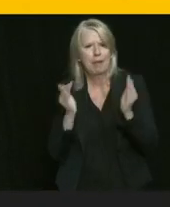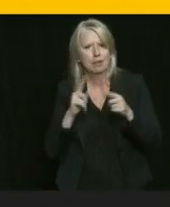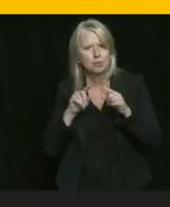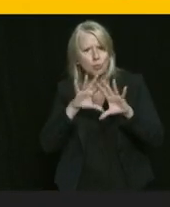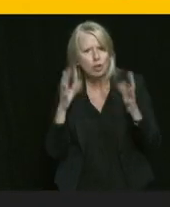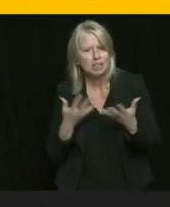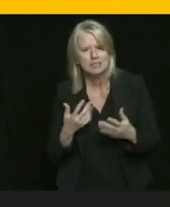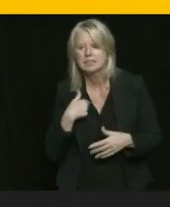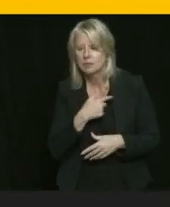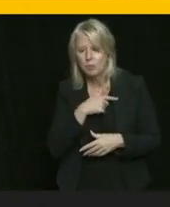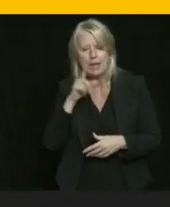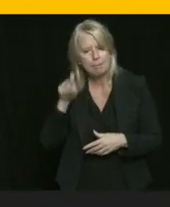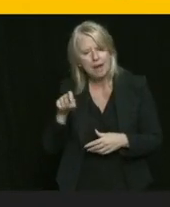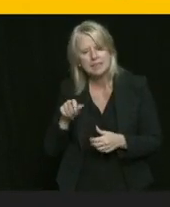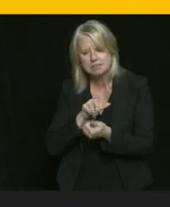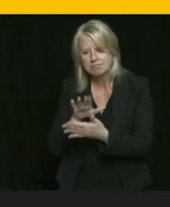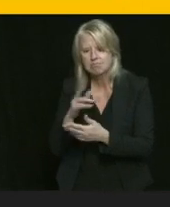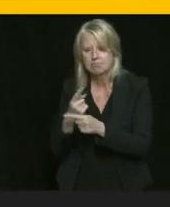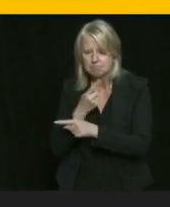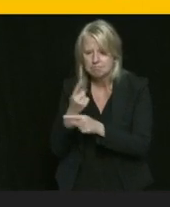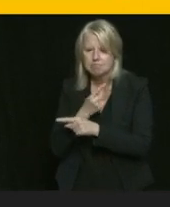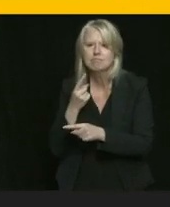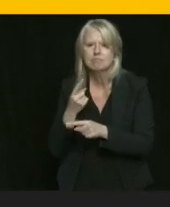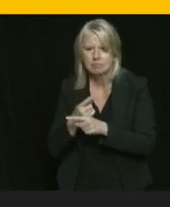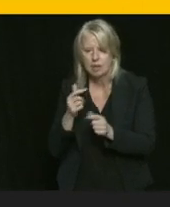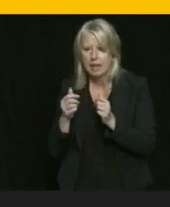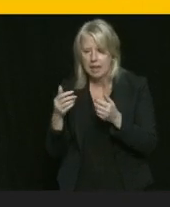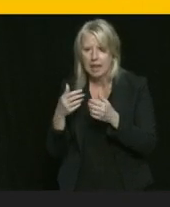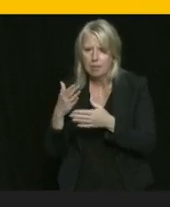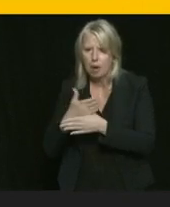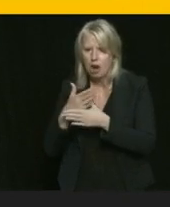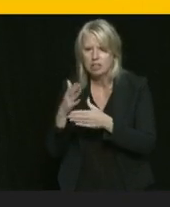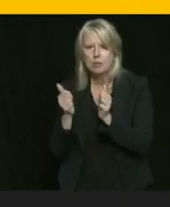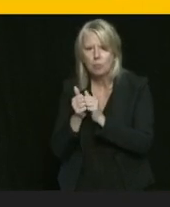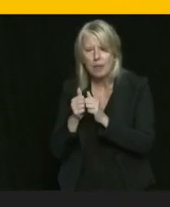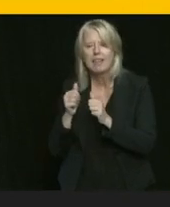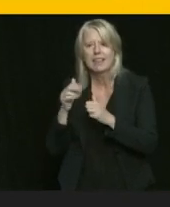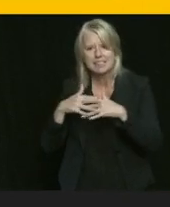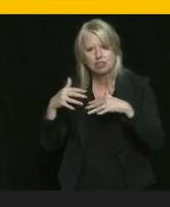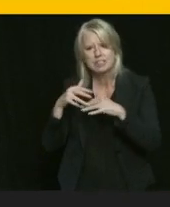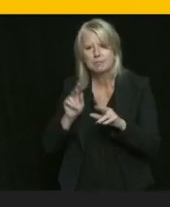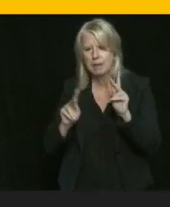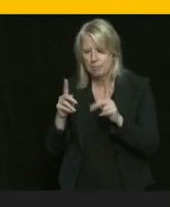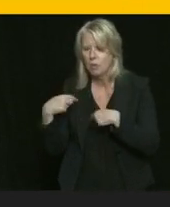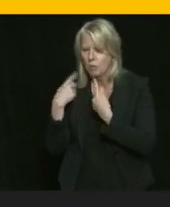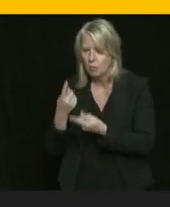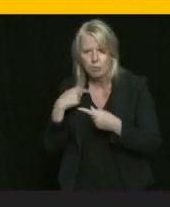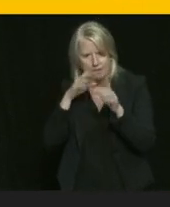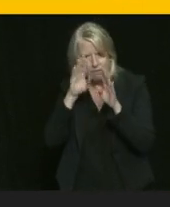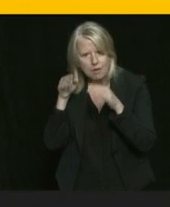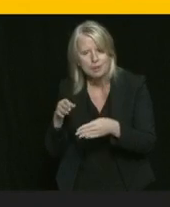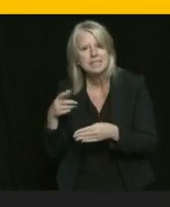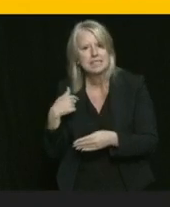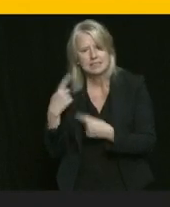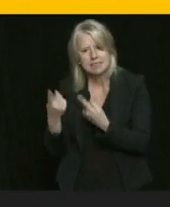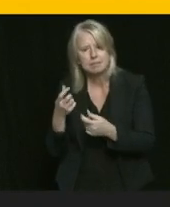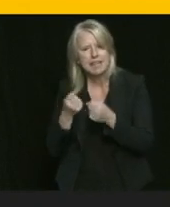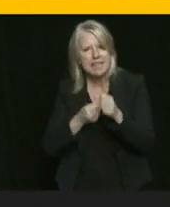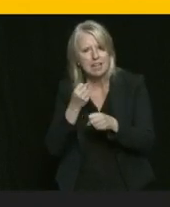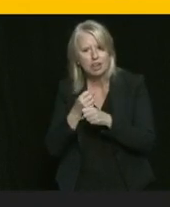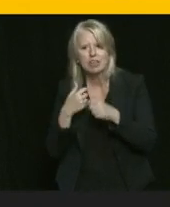long-term boards in partnership with Indigenous peoples, and that's what we have focused on. Over the past years, we've